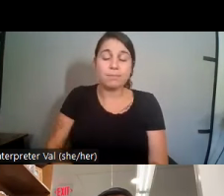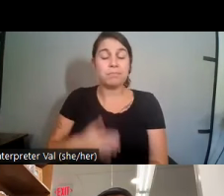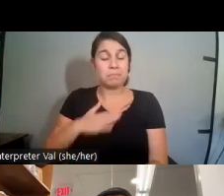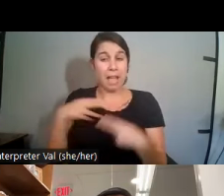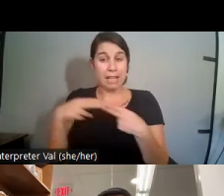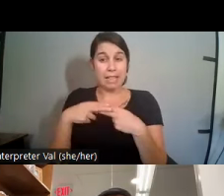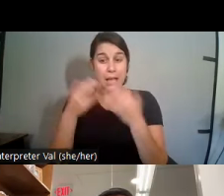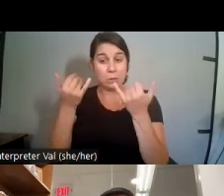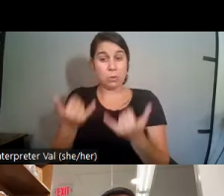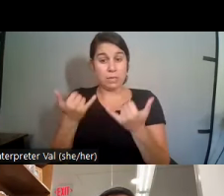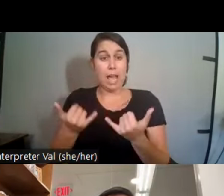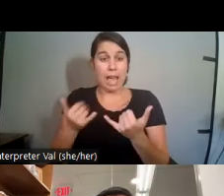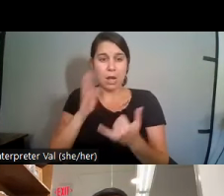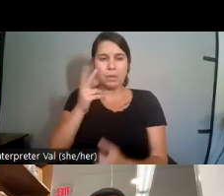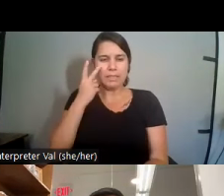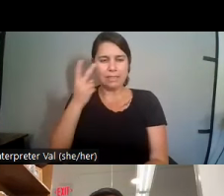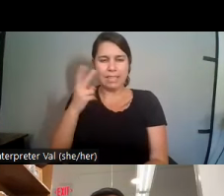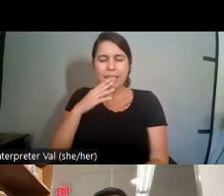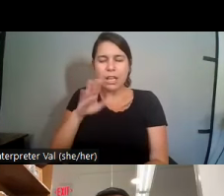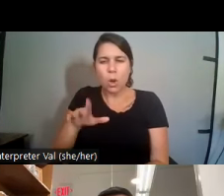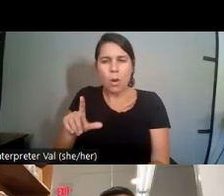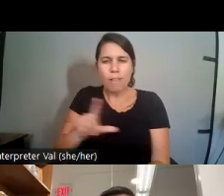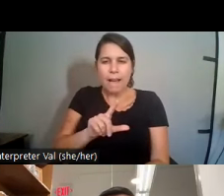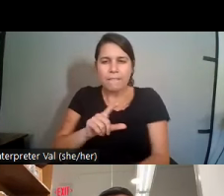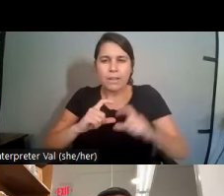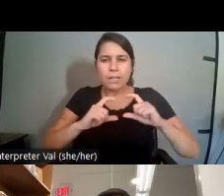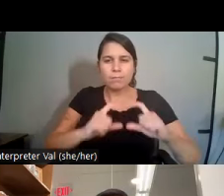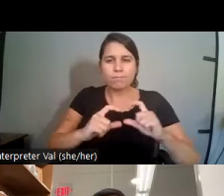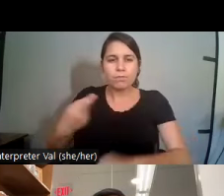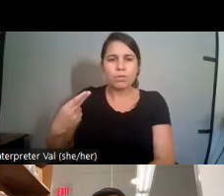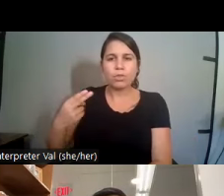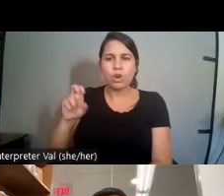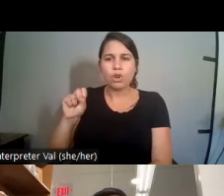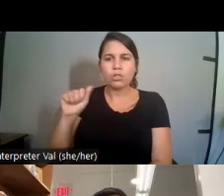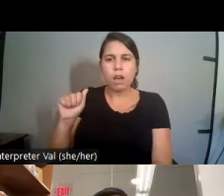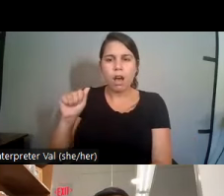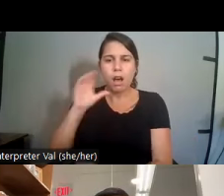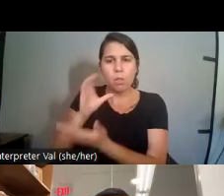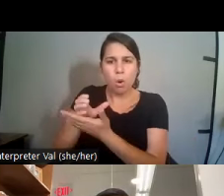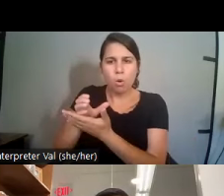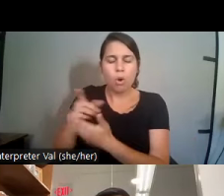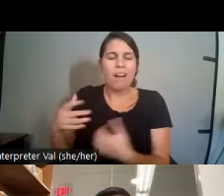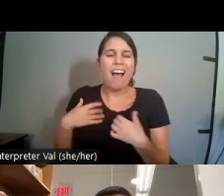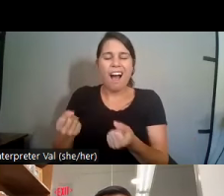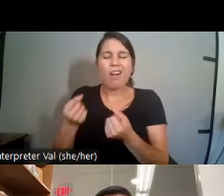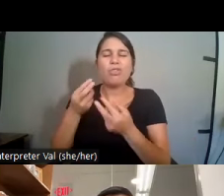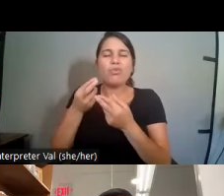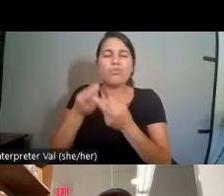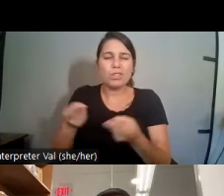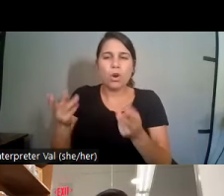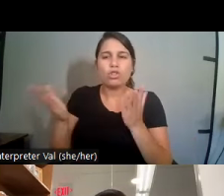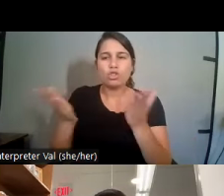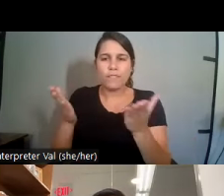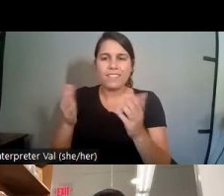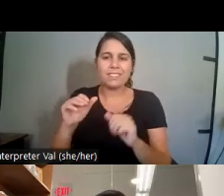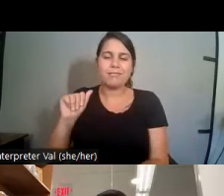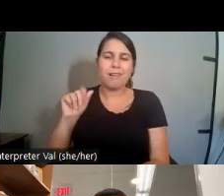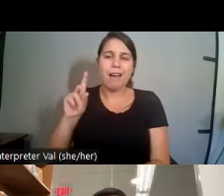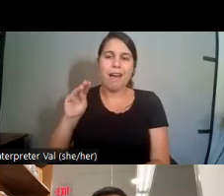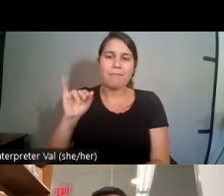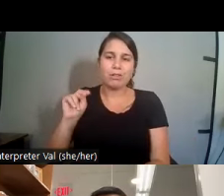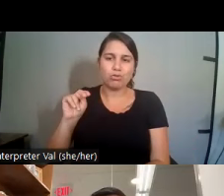that I've noted on the lower left-hand corner, will have the HRSA logo. HRSA is the Health Resources and Services Administration. And I want